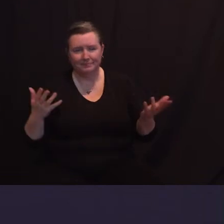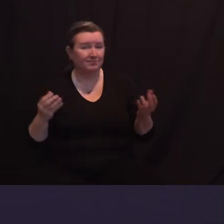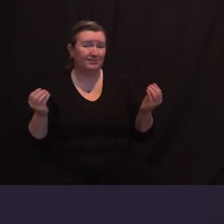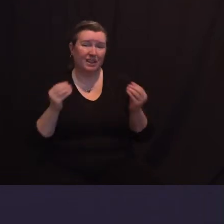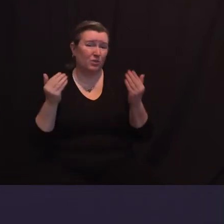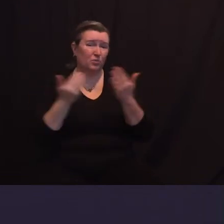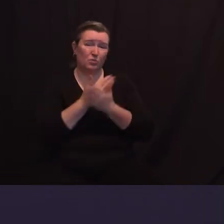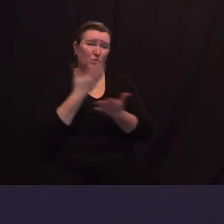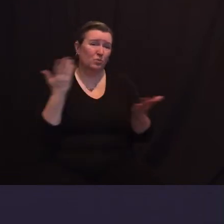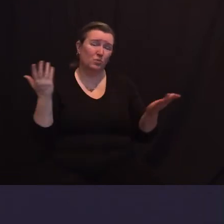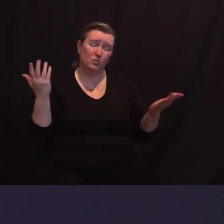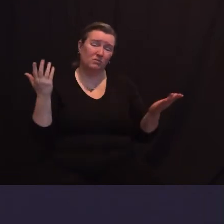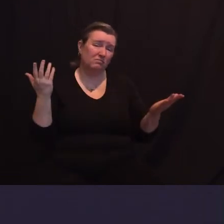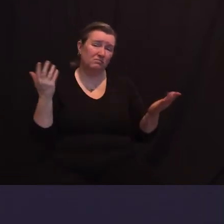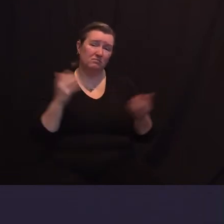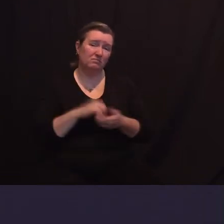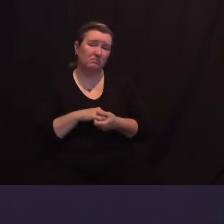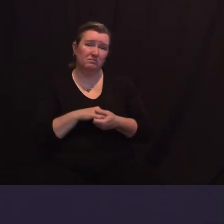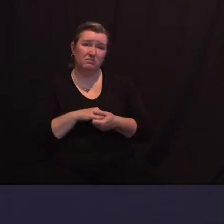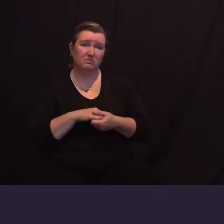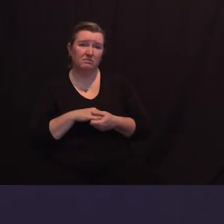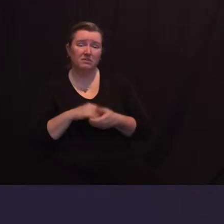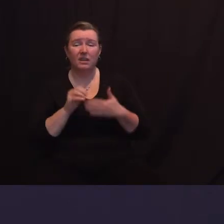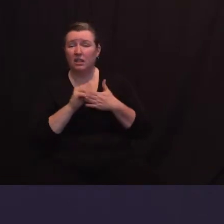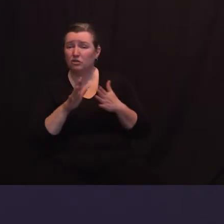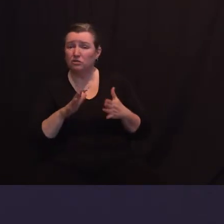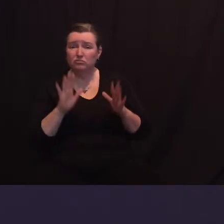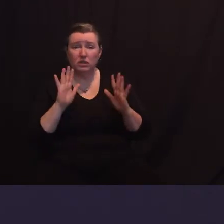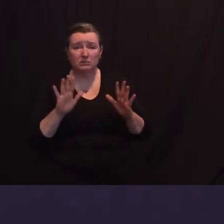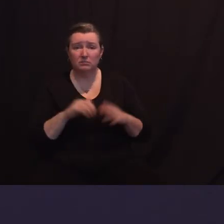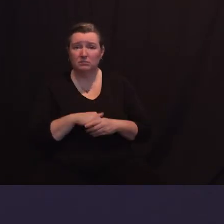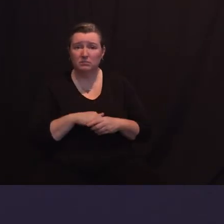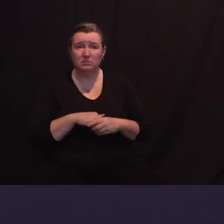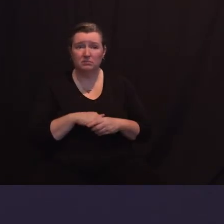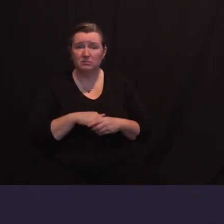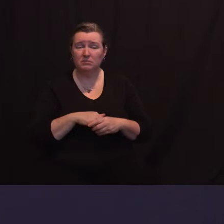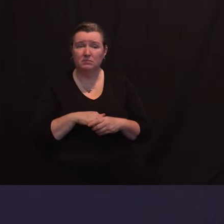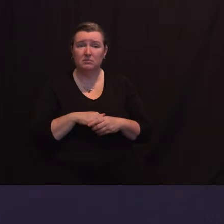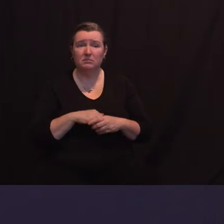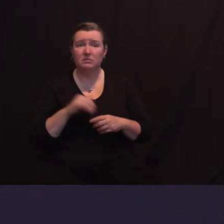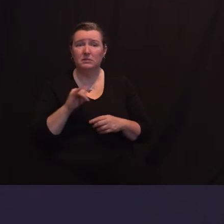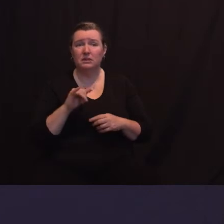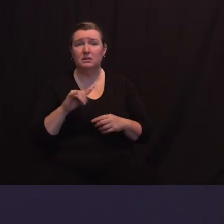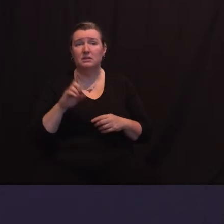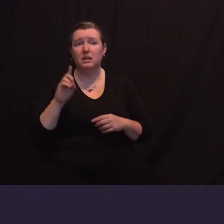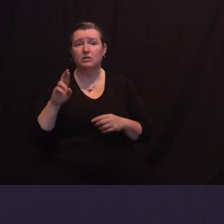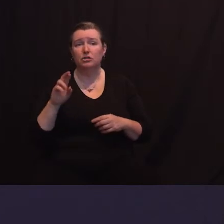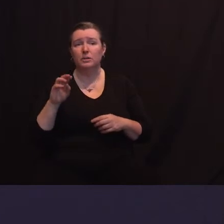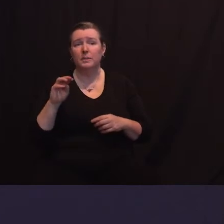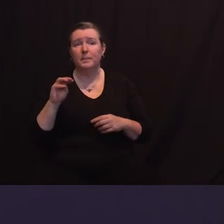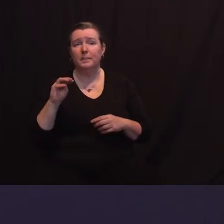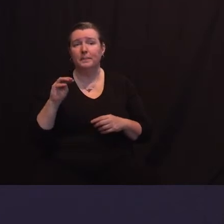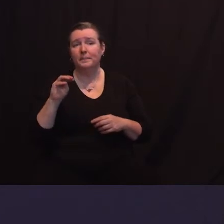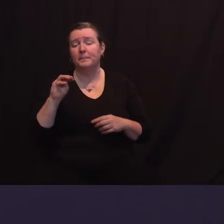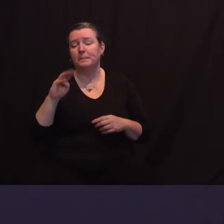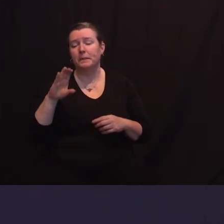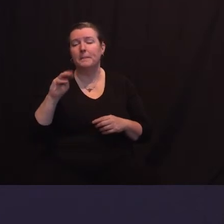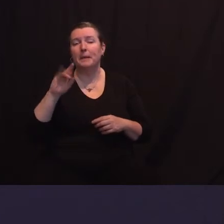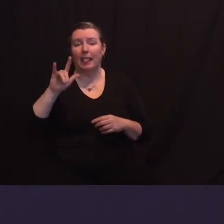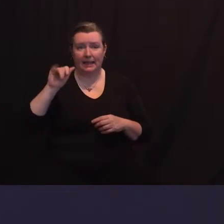really outstanding leaders. And the same thing with Dr. Alan McMillan. She's doing a terrific job. And again, she's been thrown into